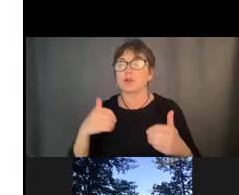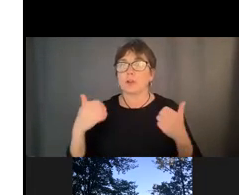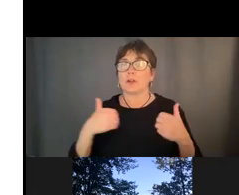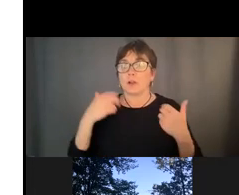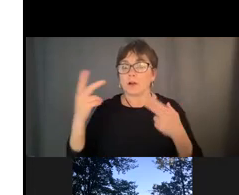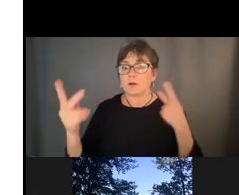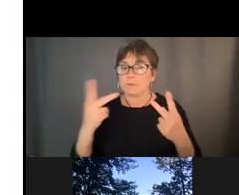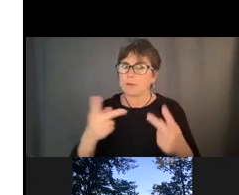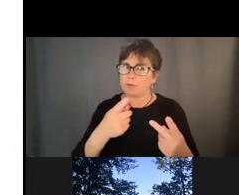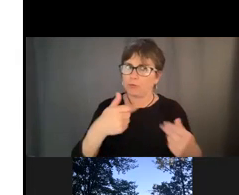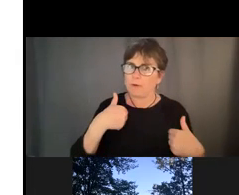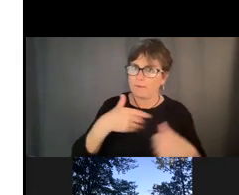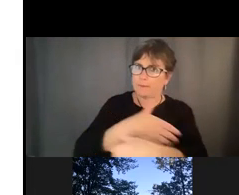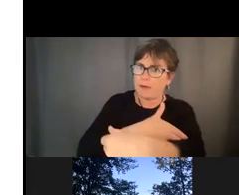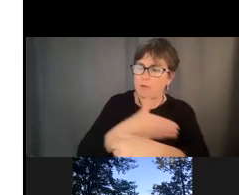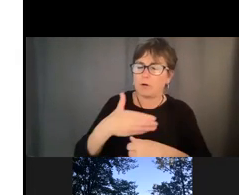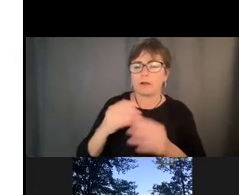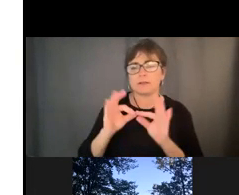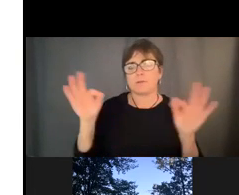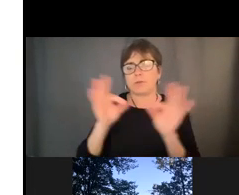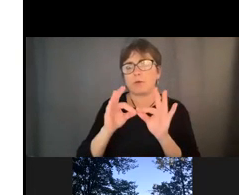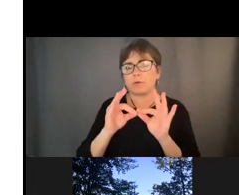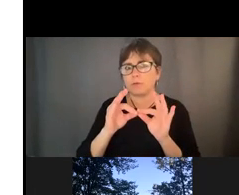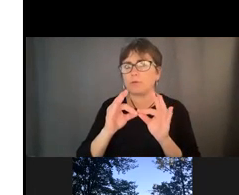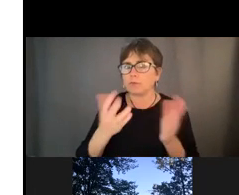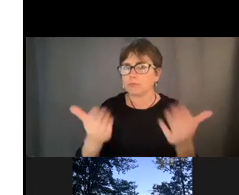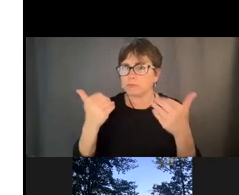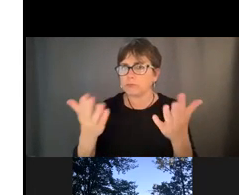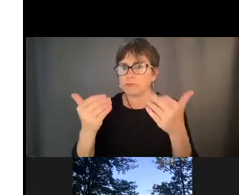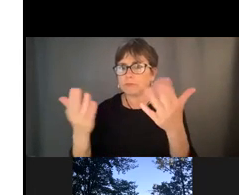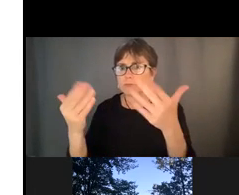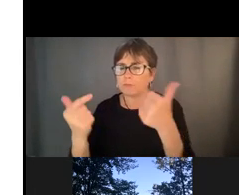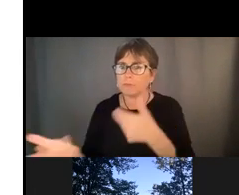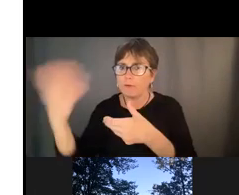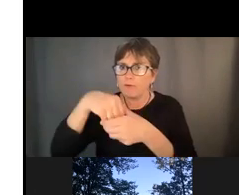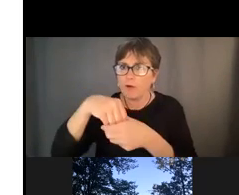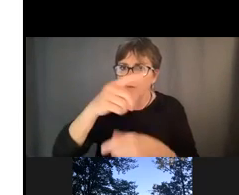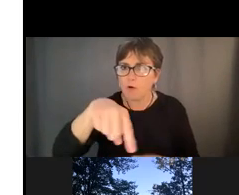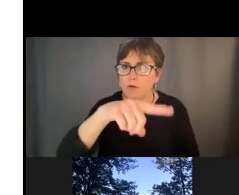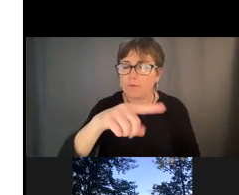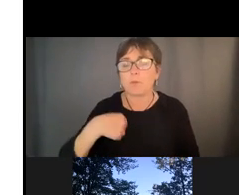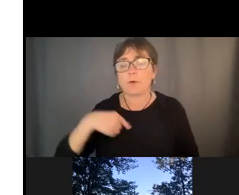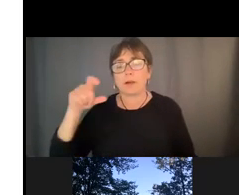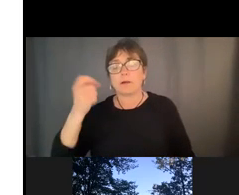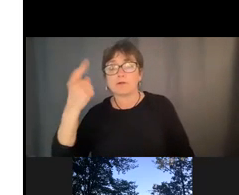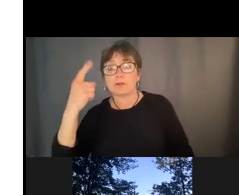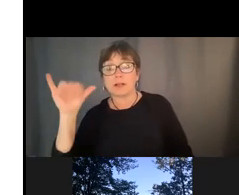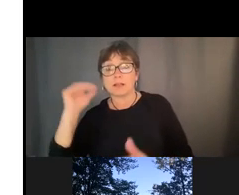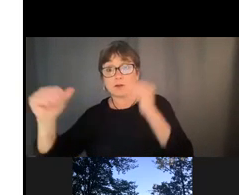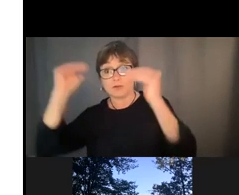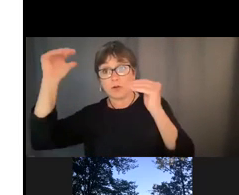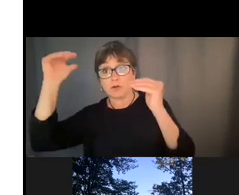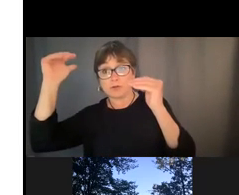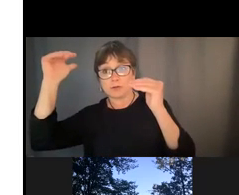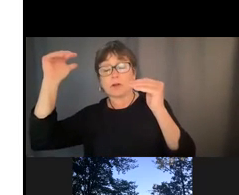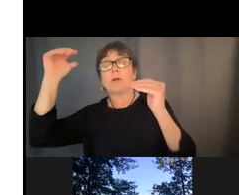making sure that you're engaging youth and realizing as adults that we need to make space for those youth to be empowered and